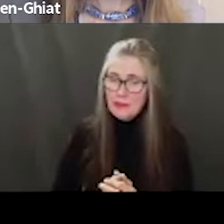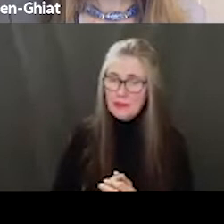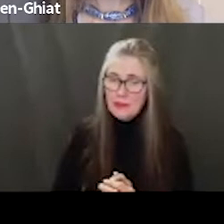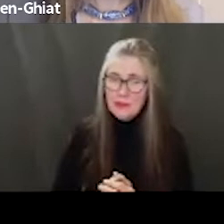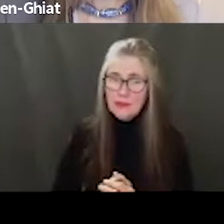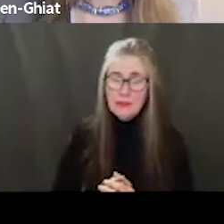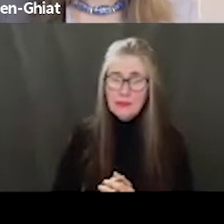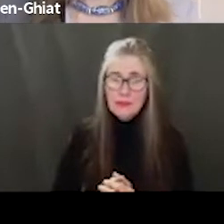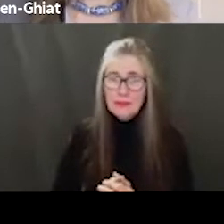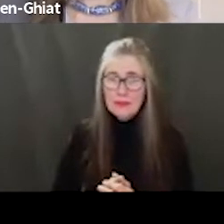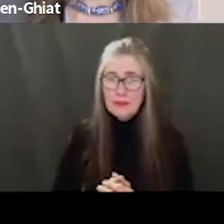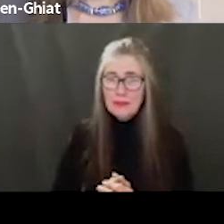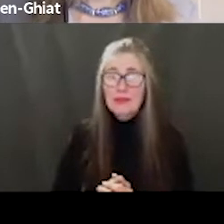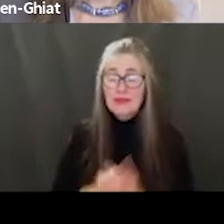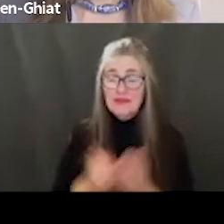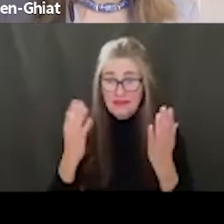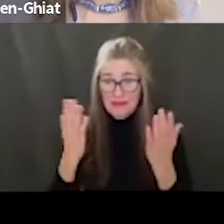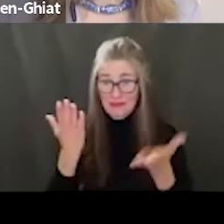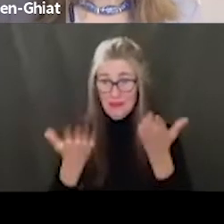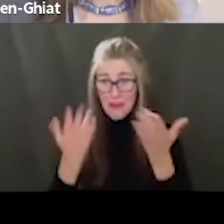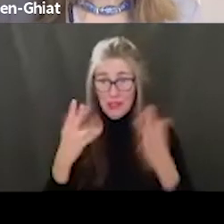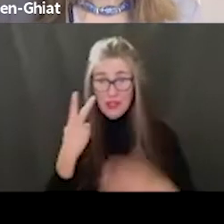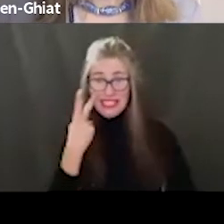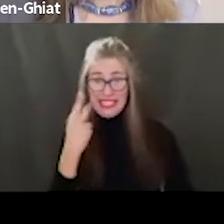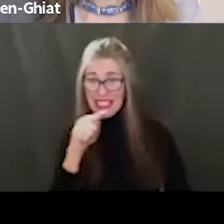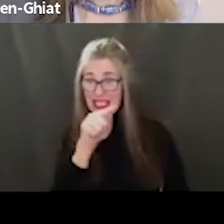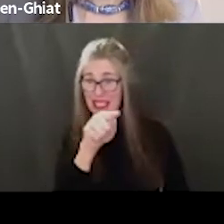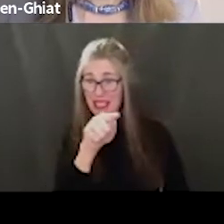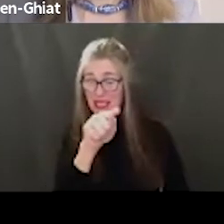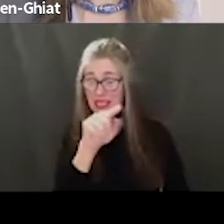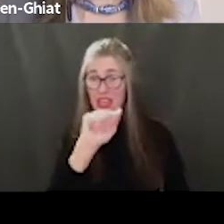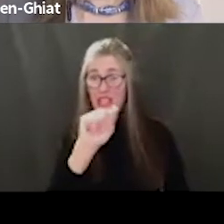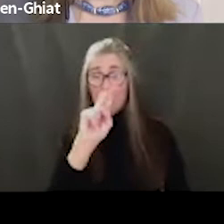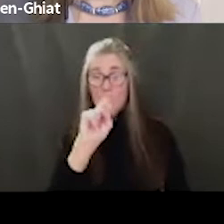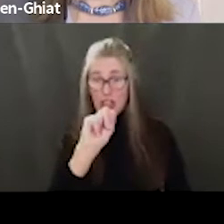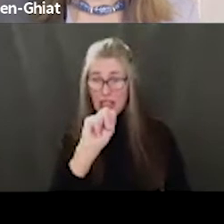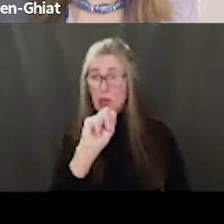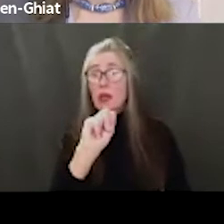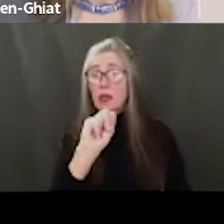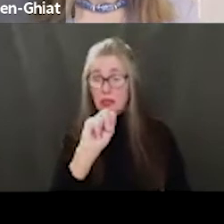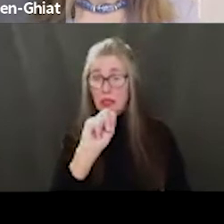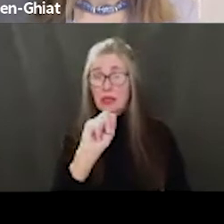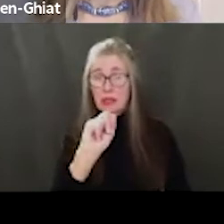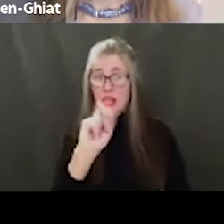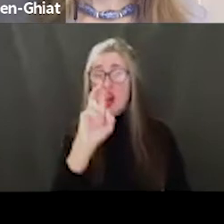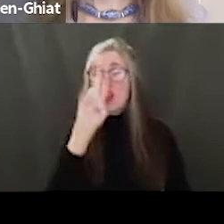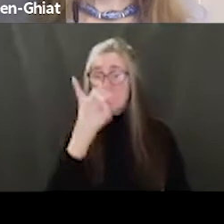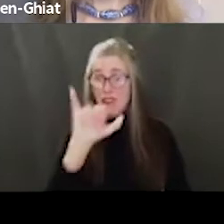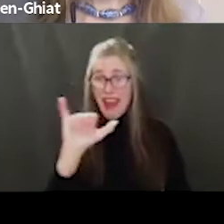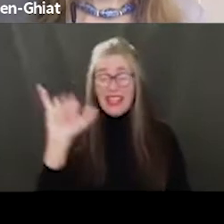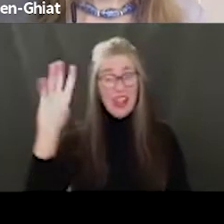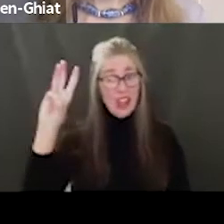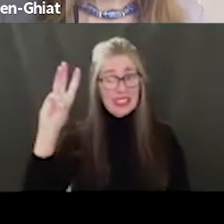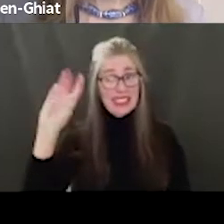so this, you may have seen, is a view of the January rally on the 6th